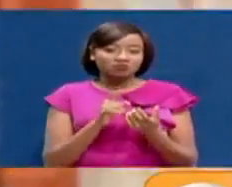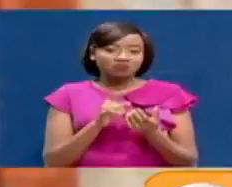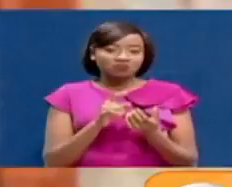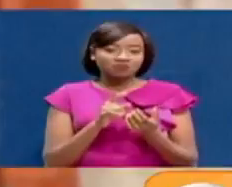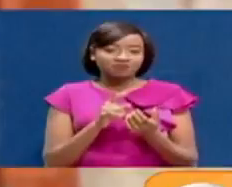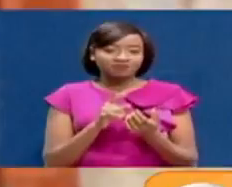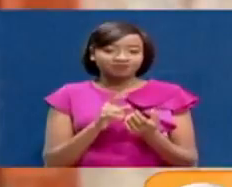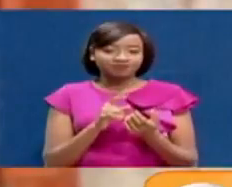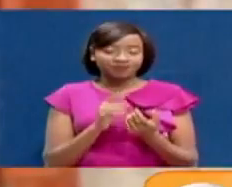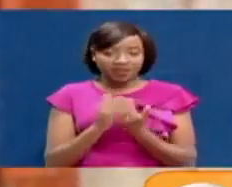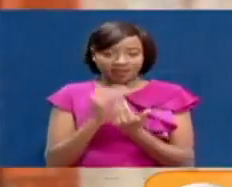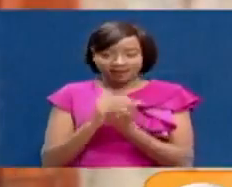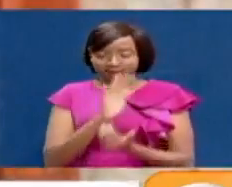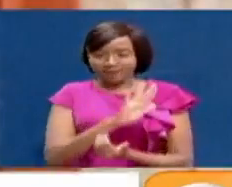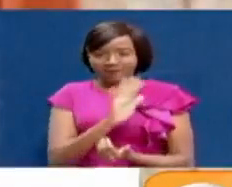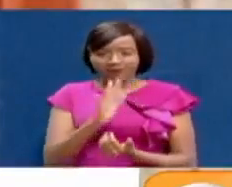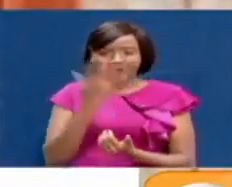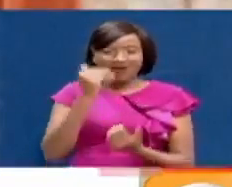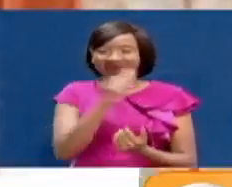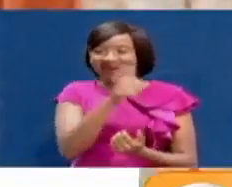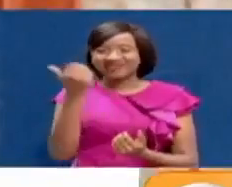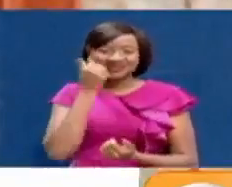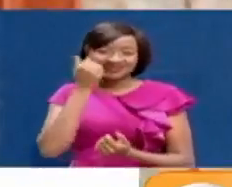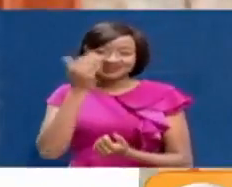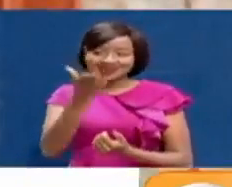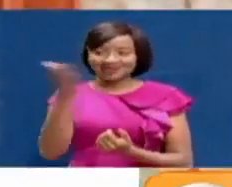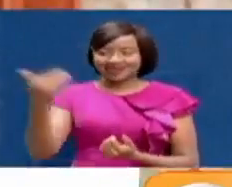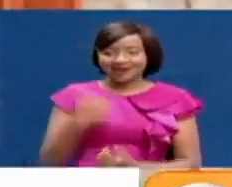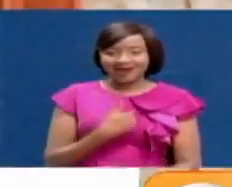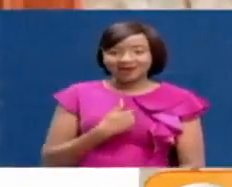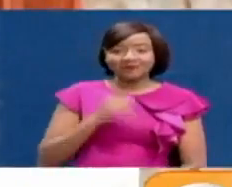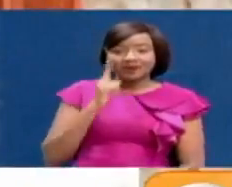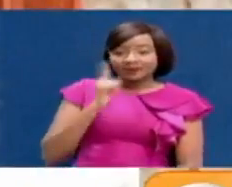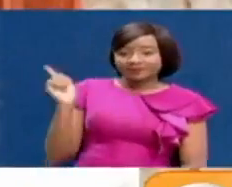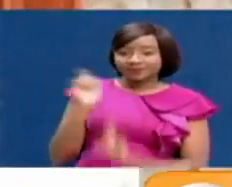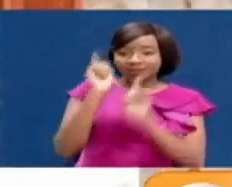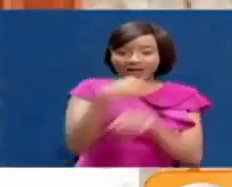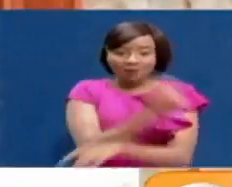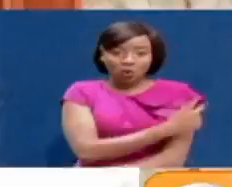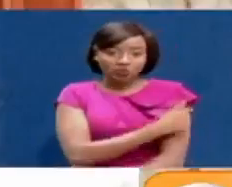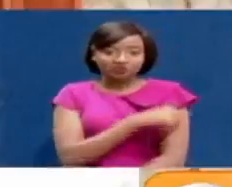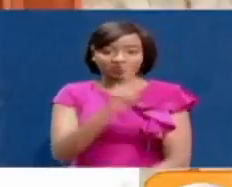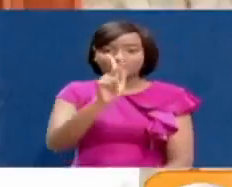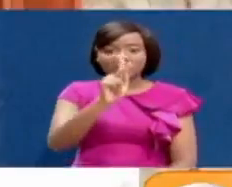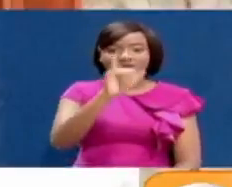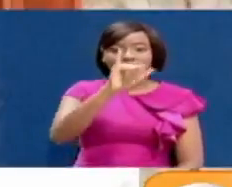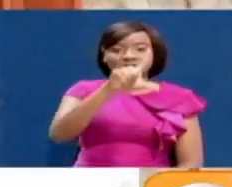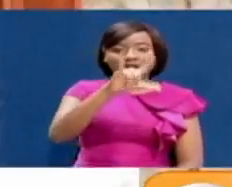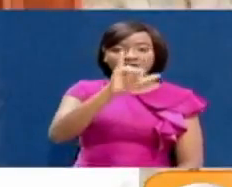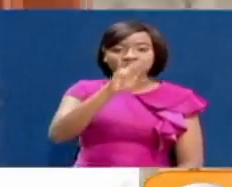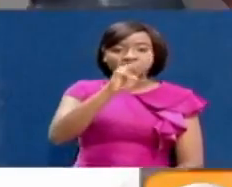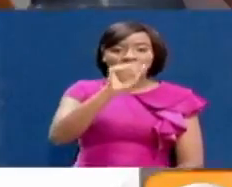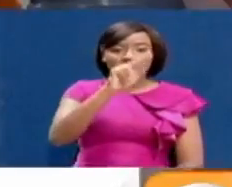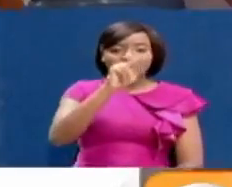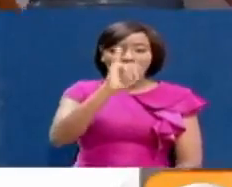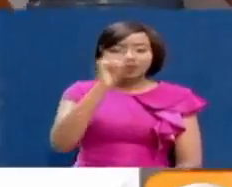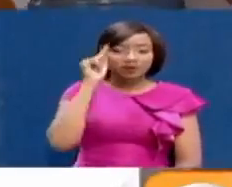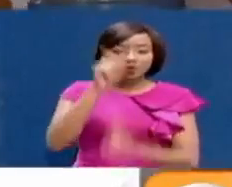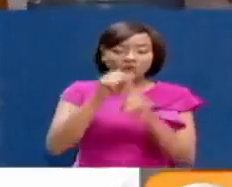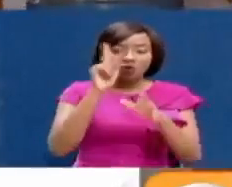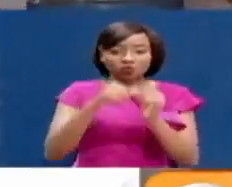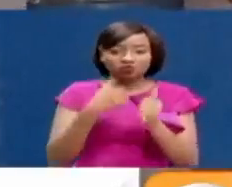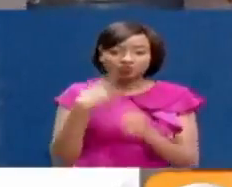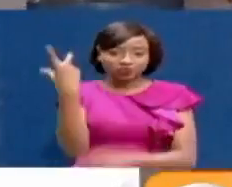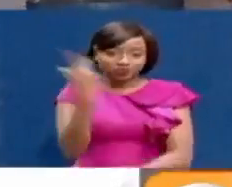diseases. Cheryl is one of the few mothers who have made it to Kilimani Children's Clinic today. She is here for her